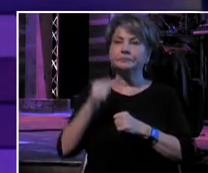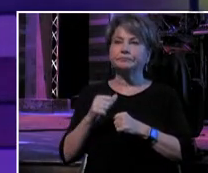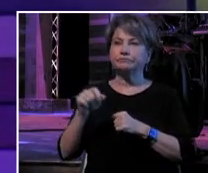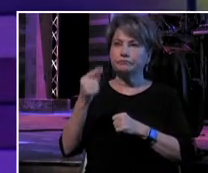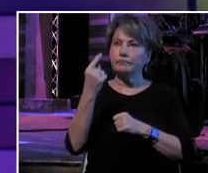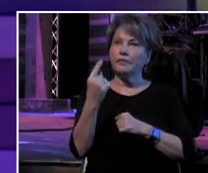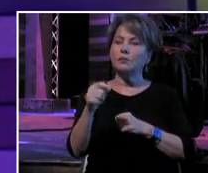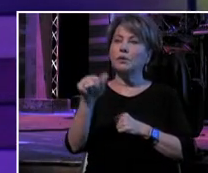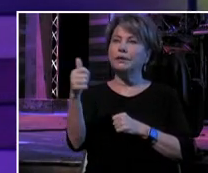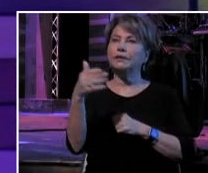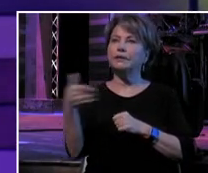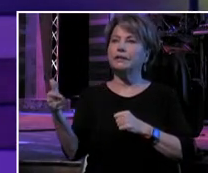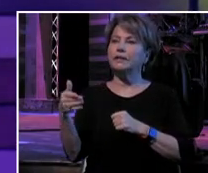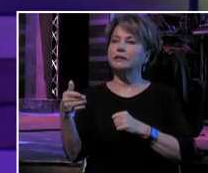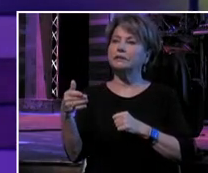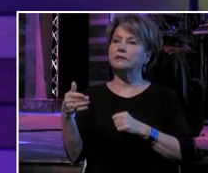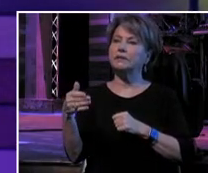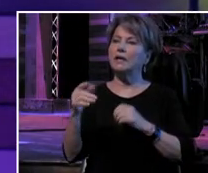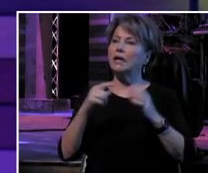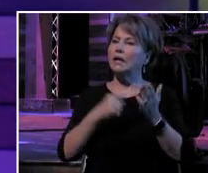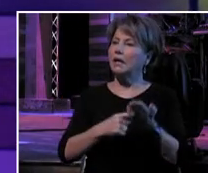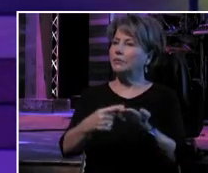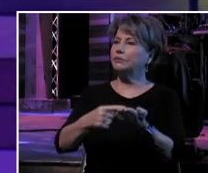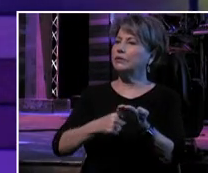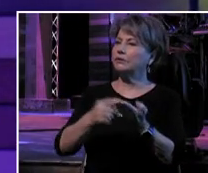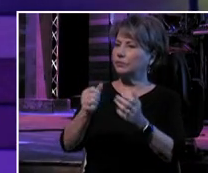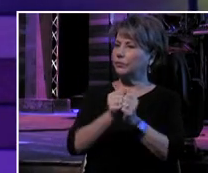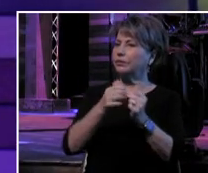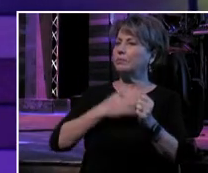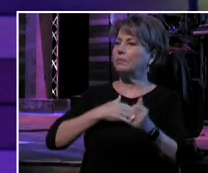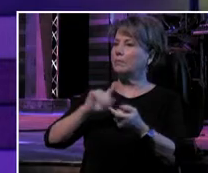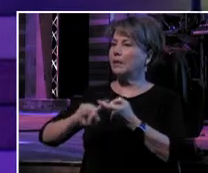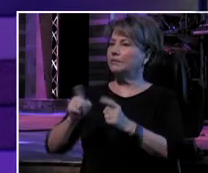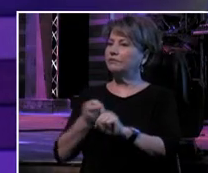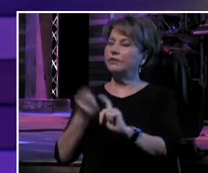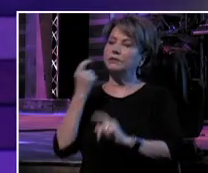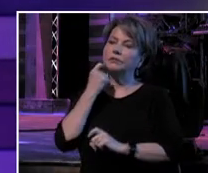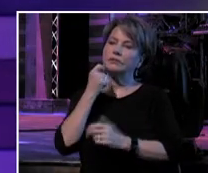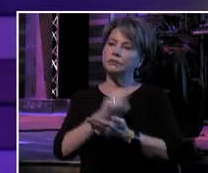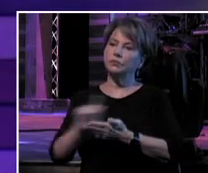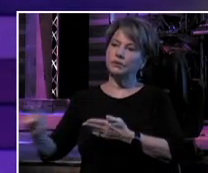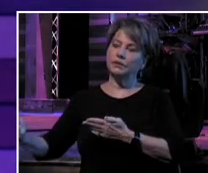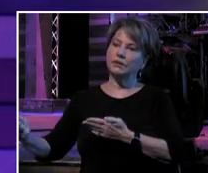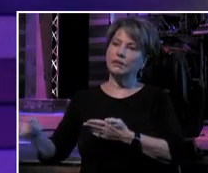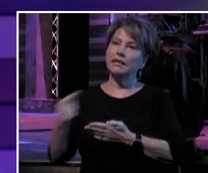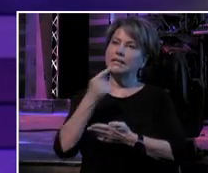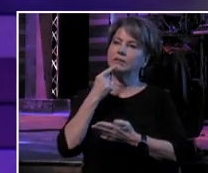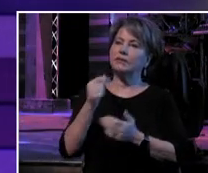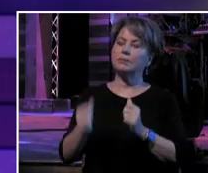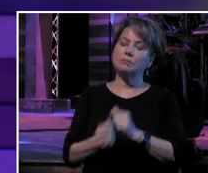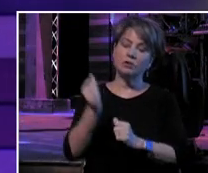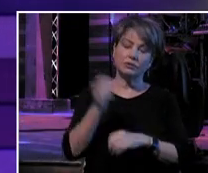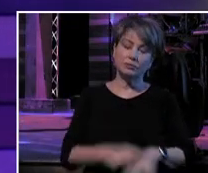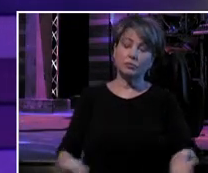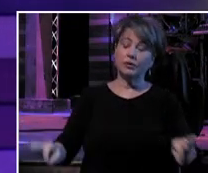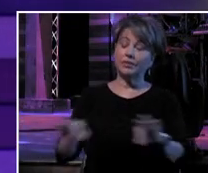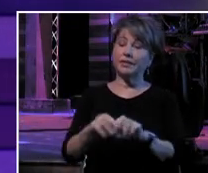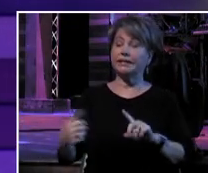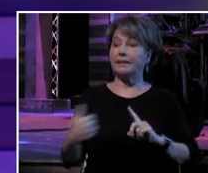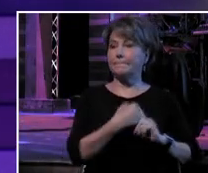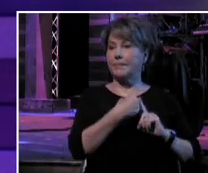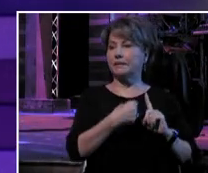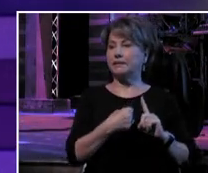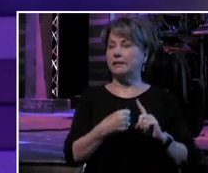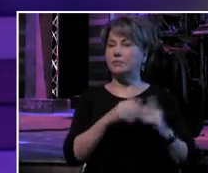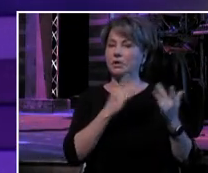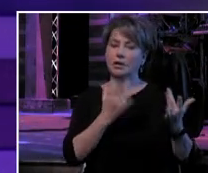wanted to share with you is I had a conversation with a friend of mine this past week, and he said that one of the most significant impacts on his heart